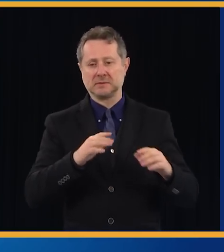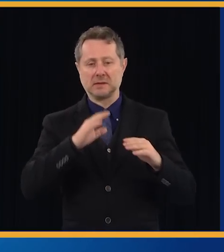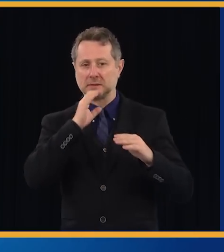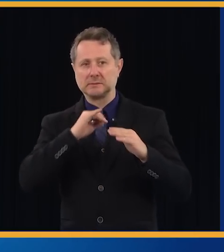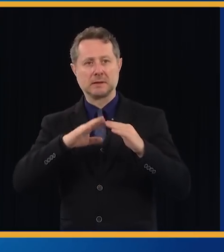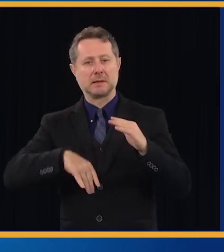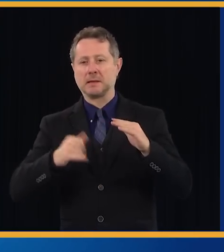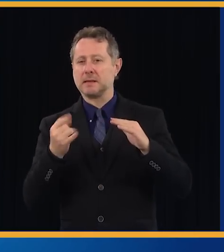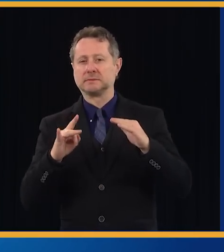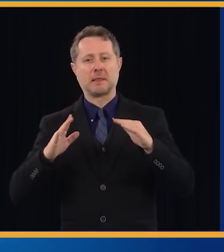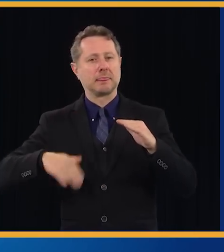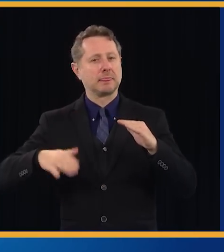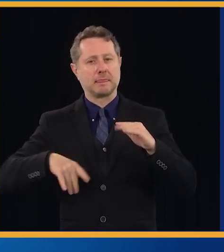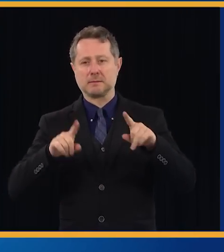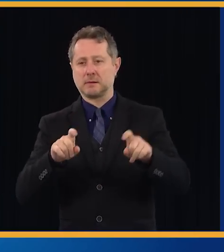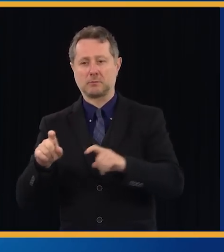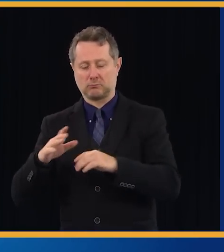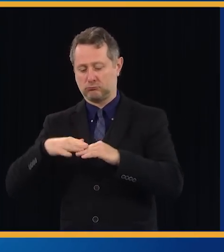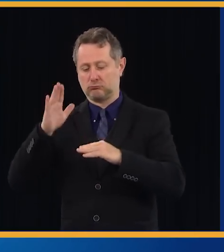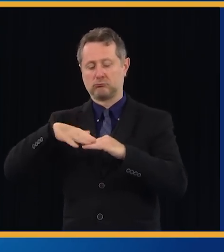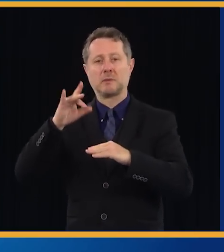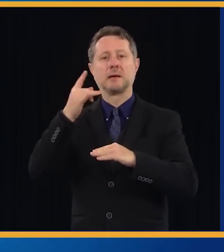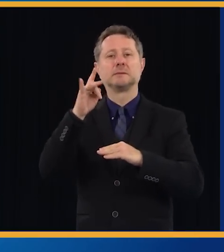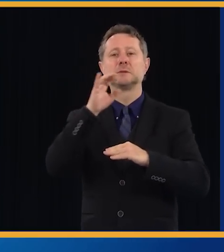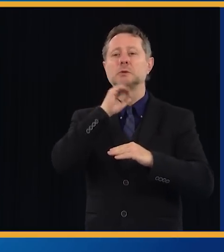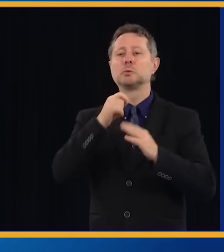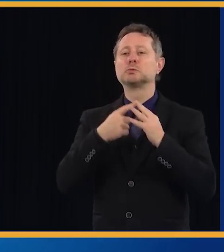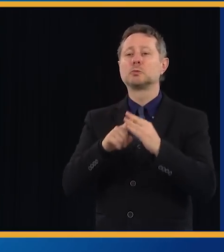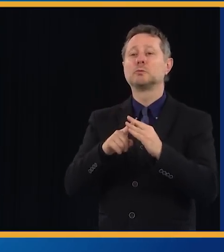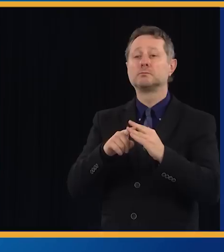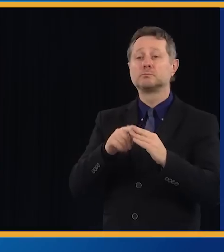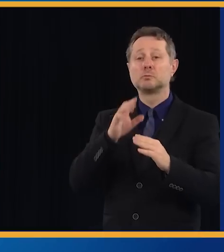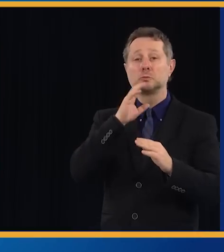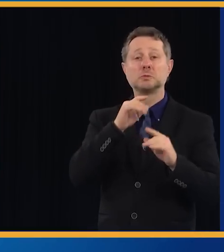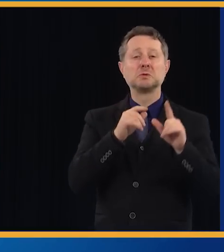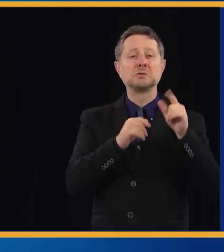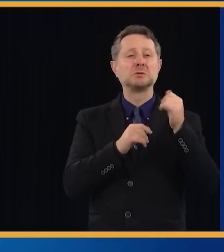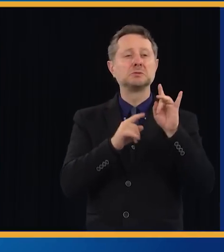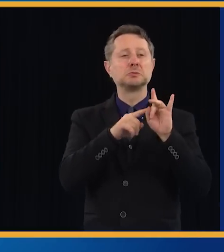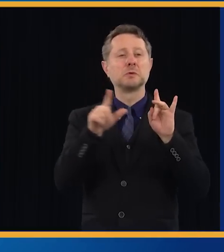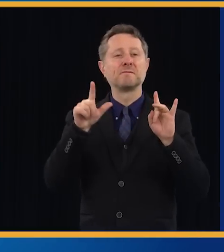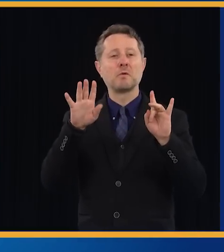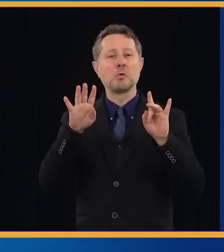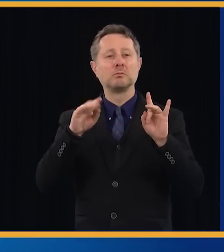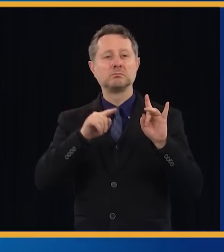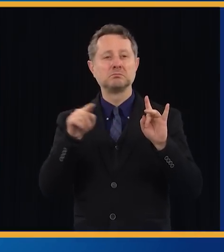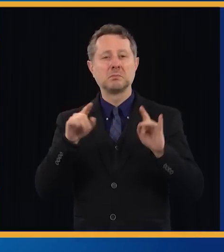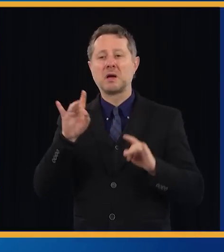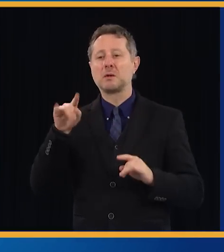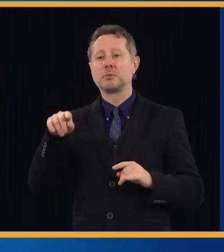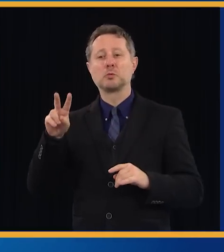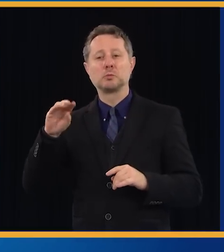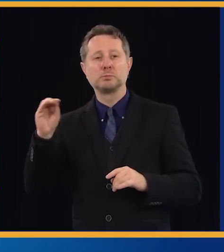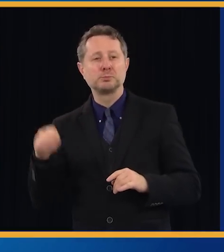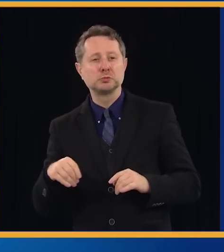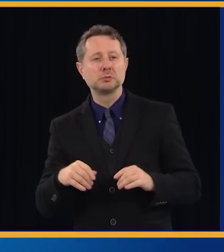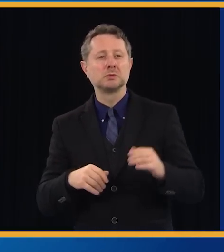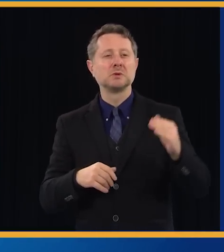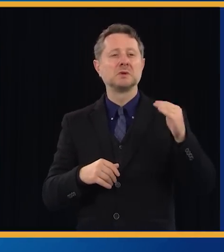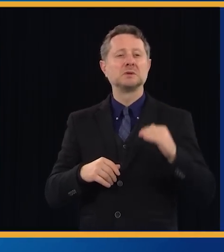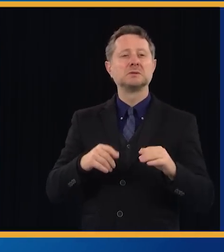18 years old. 18 to 24, 8%, 45 to 54, 16,